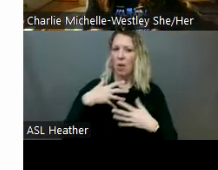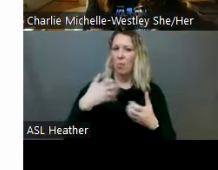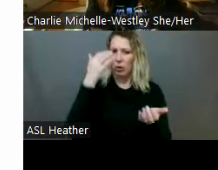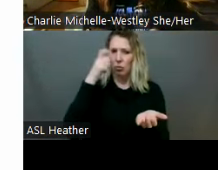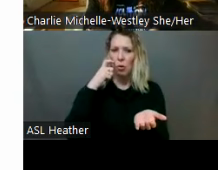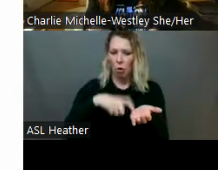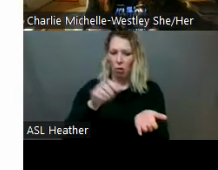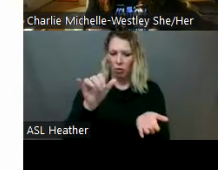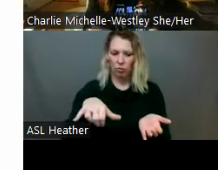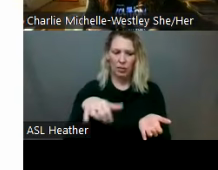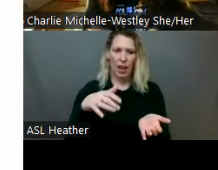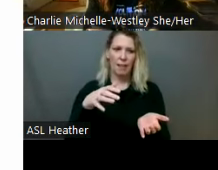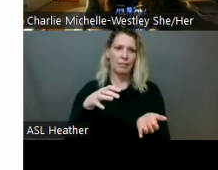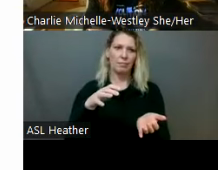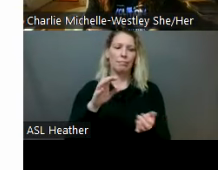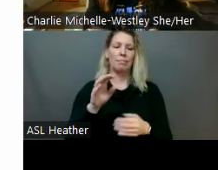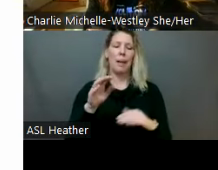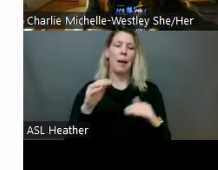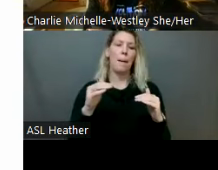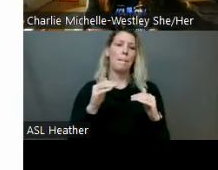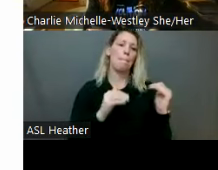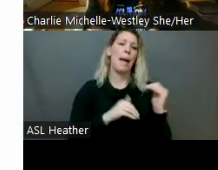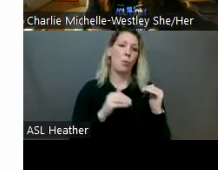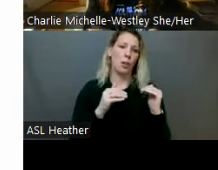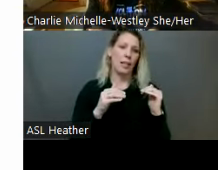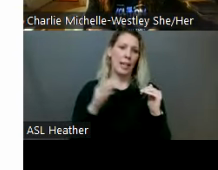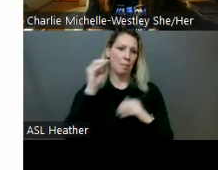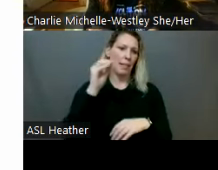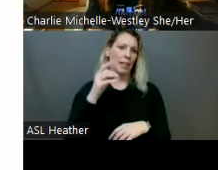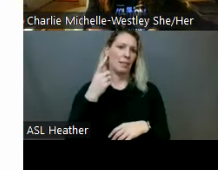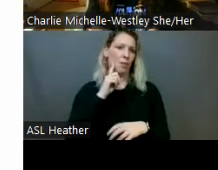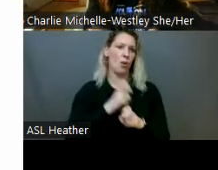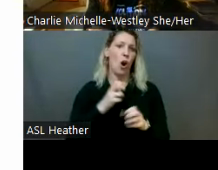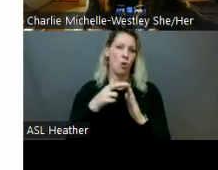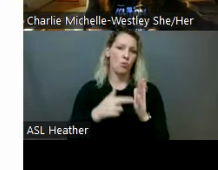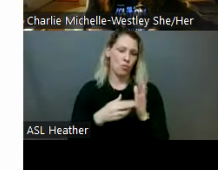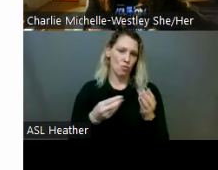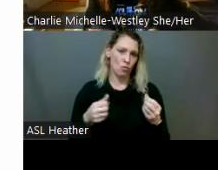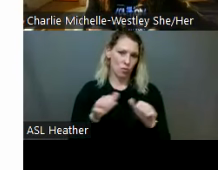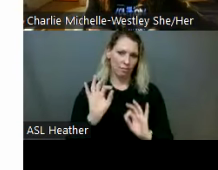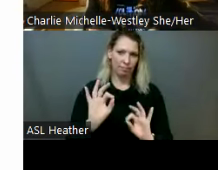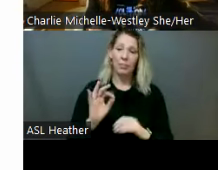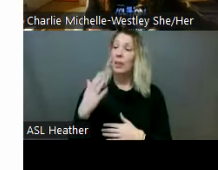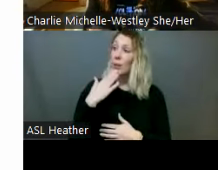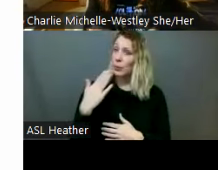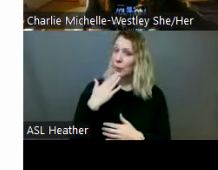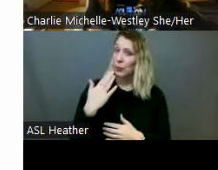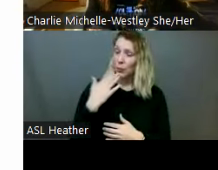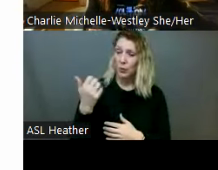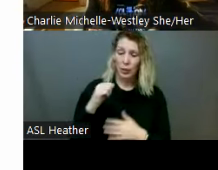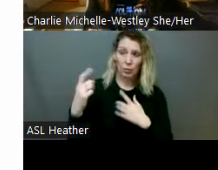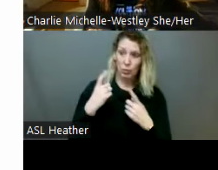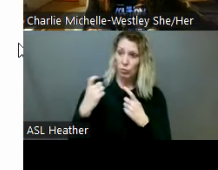that minority opinion as per our ground rules. Thank you. Are there any questions